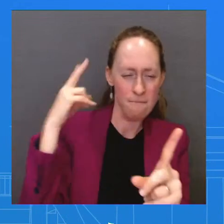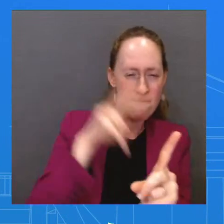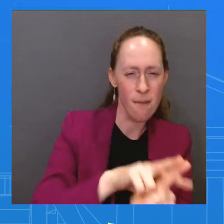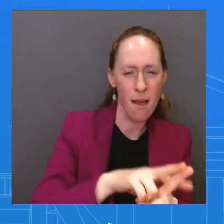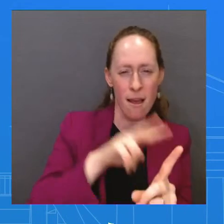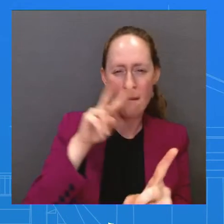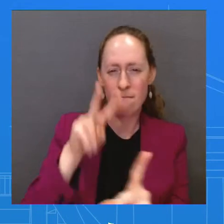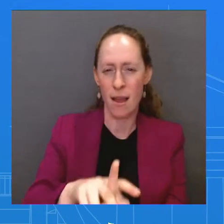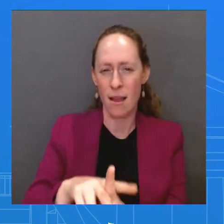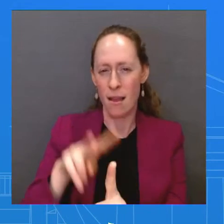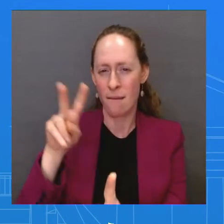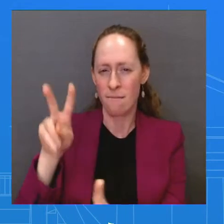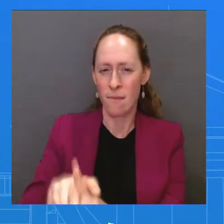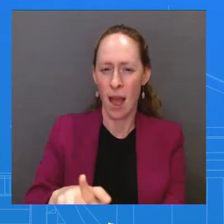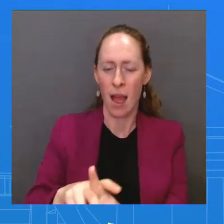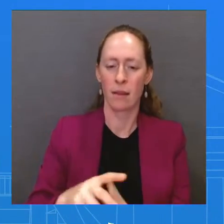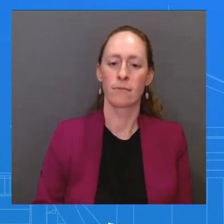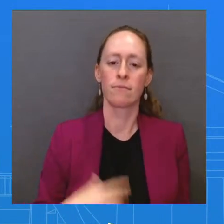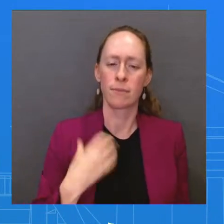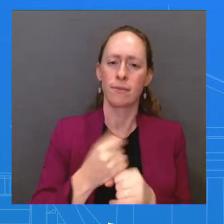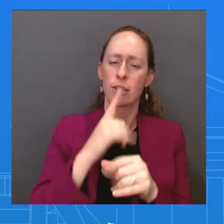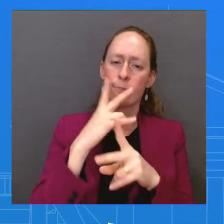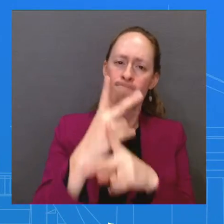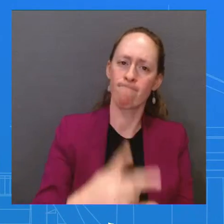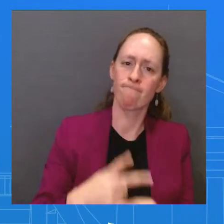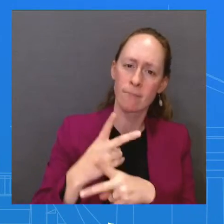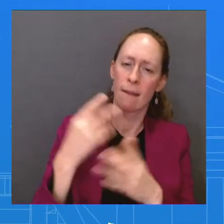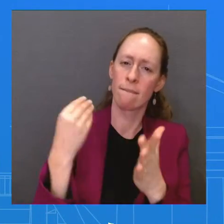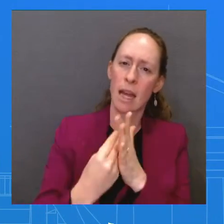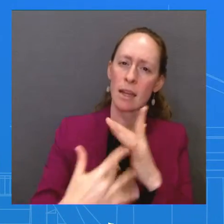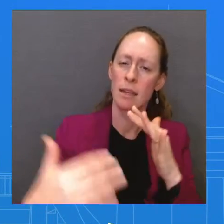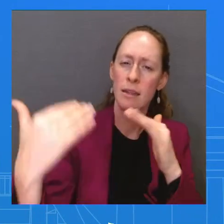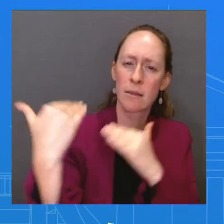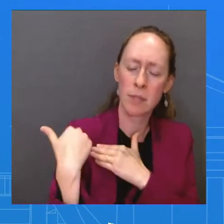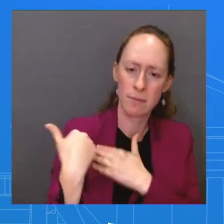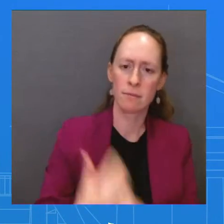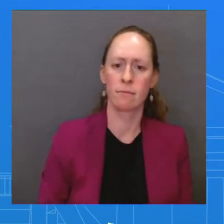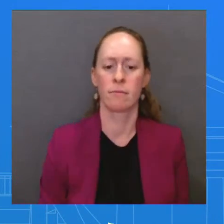going up, but why is it? I just said it can be year to year, it can be very volatile. I mean, he said in